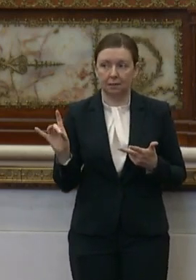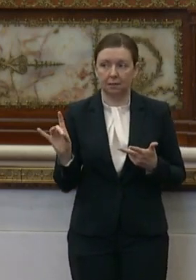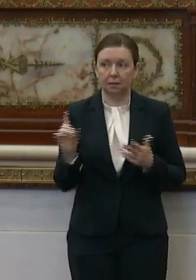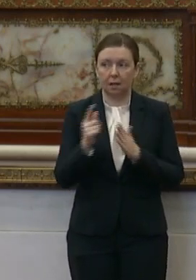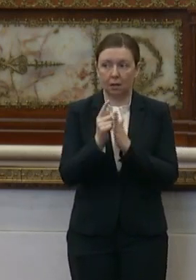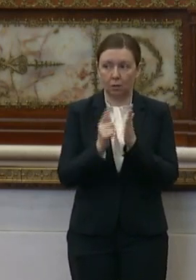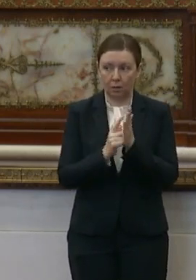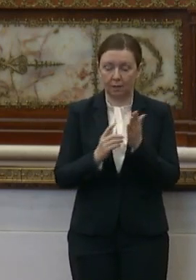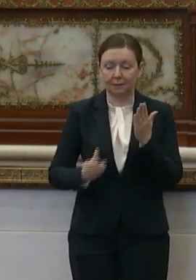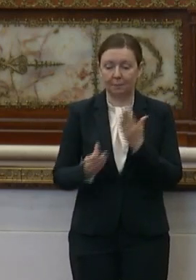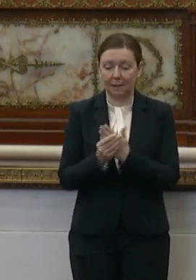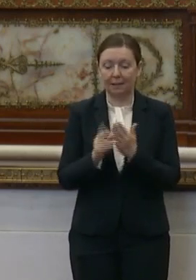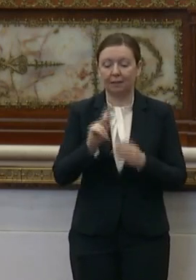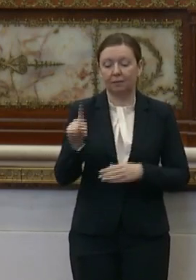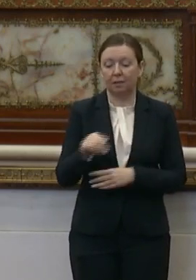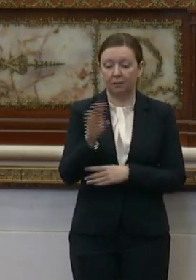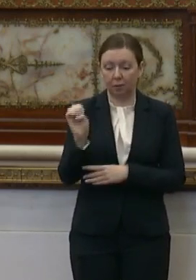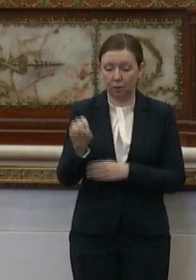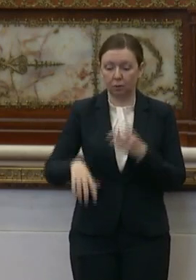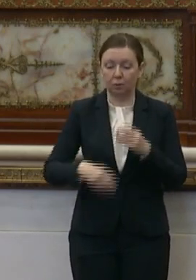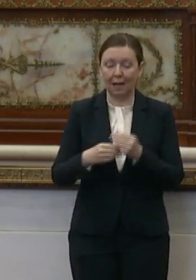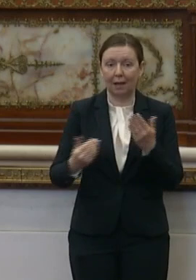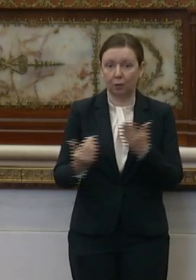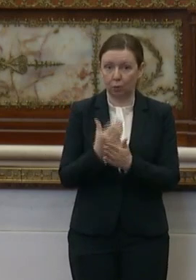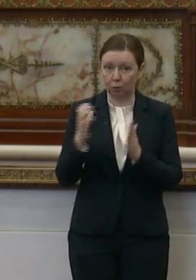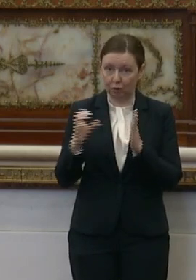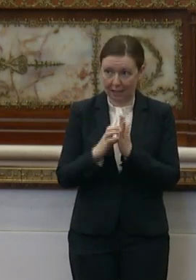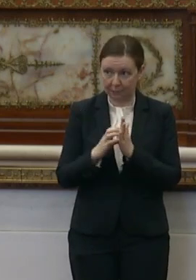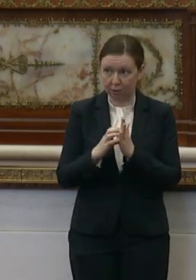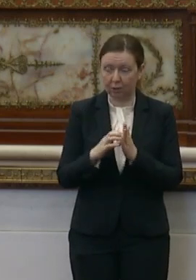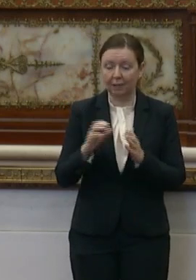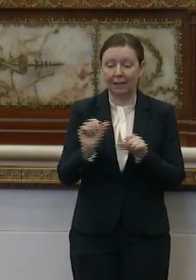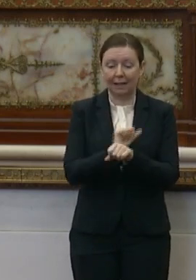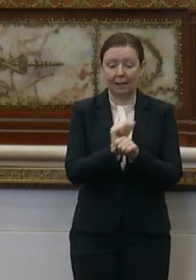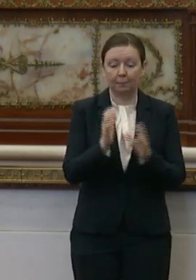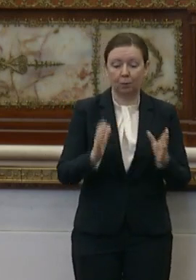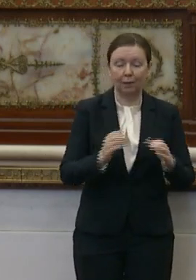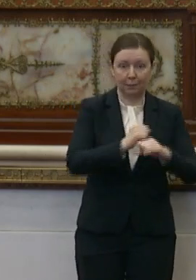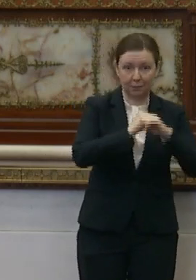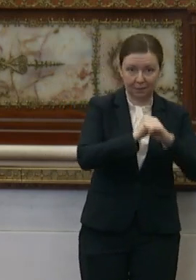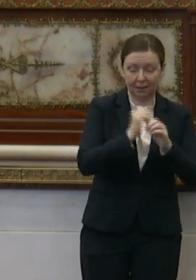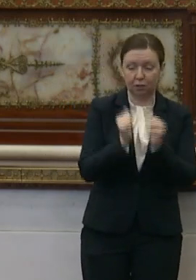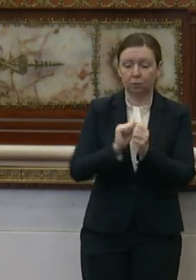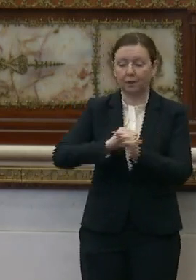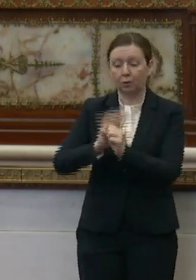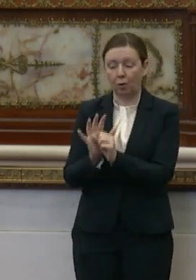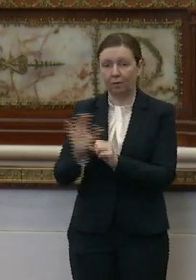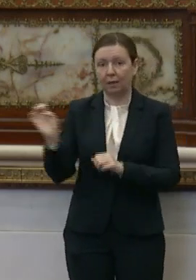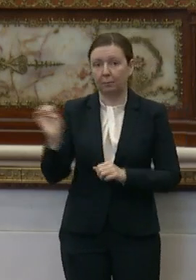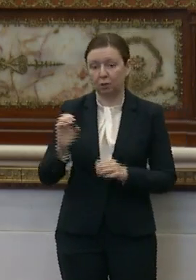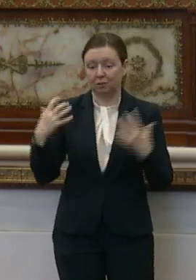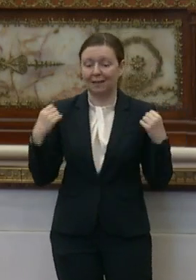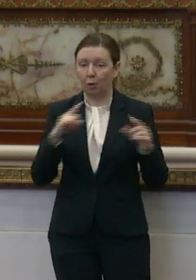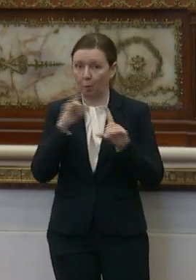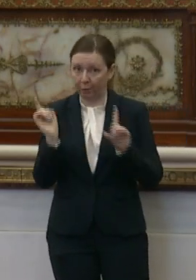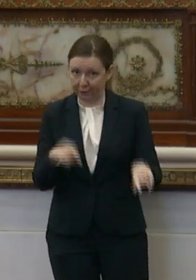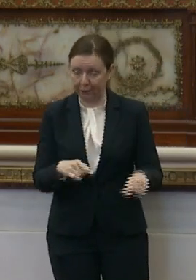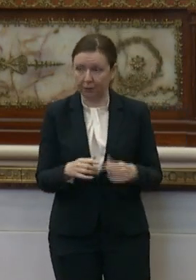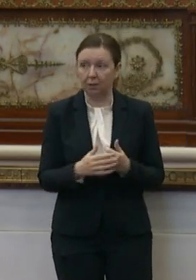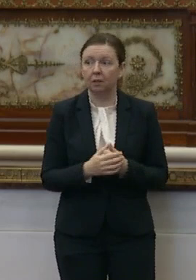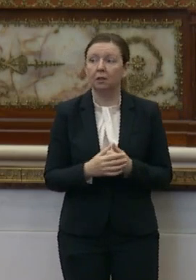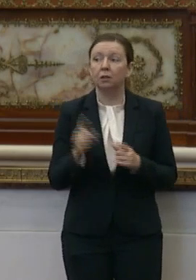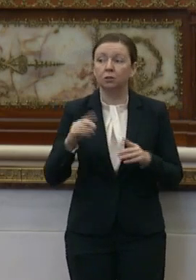200328, entitled An Ordinance Amending the Philadelphia Code to add a new chapter entitled Employee Protections in Connection with COVID-19 Emergency Health Order